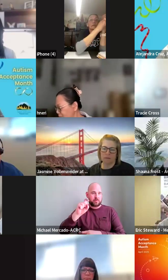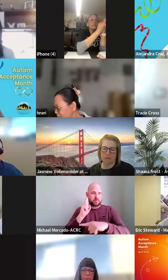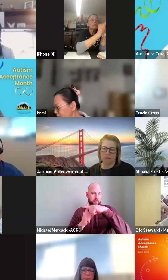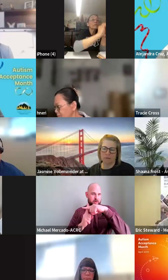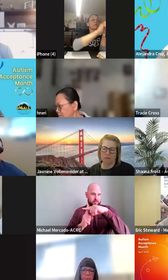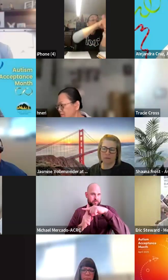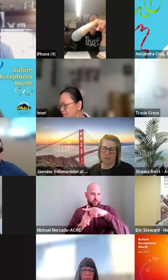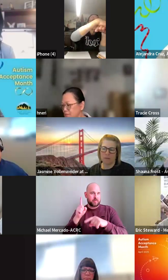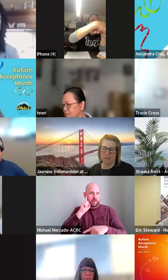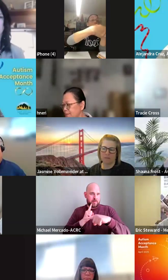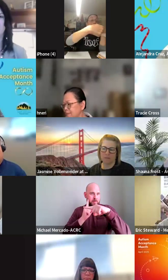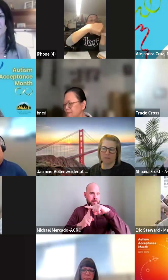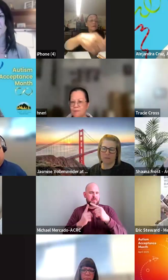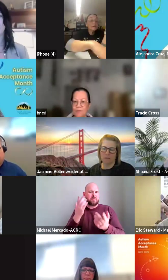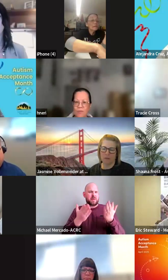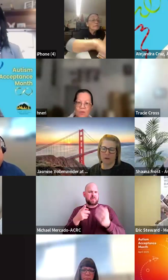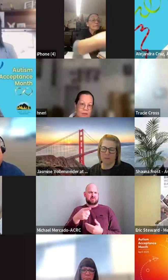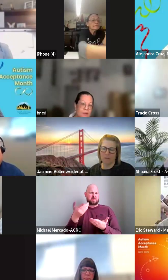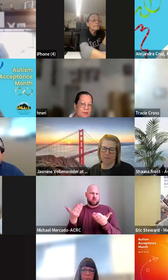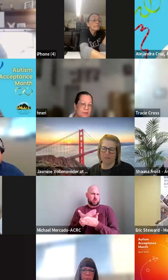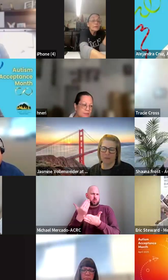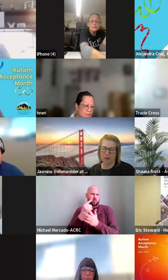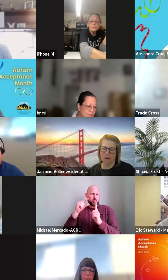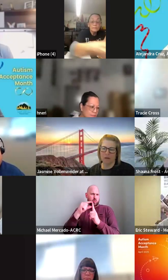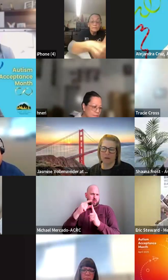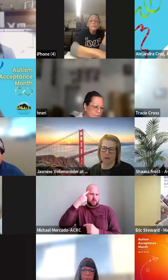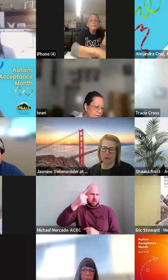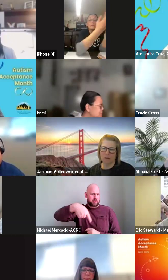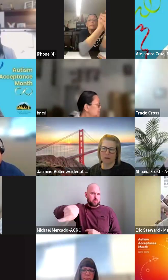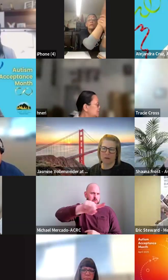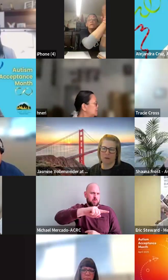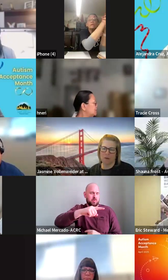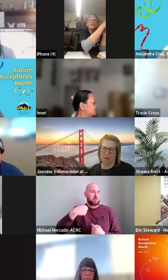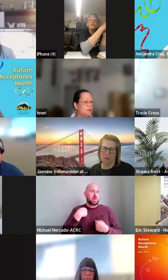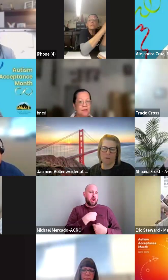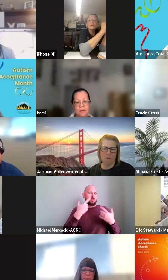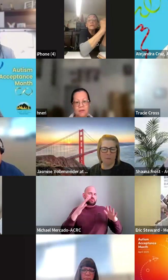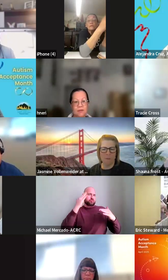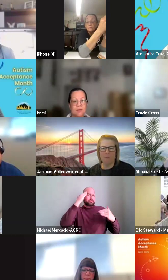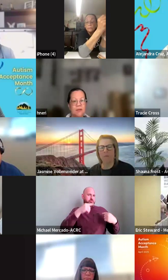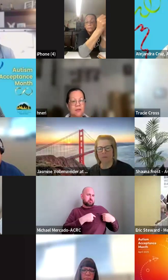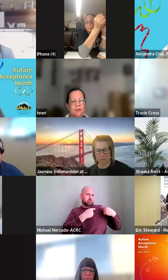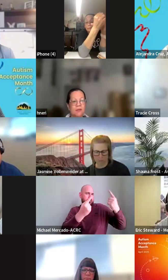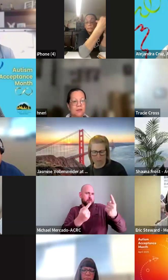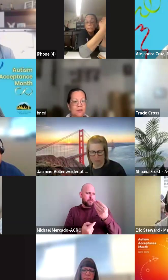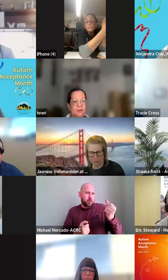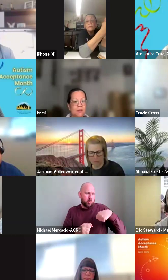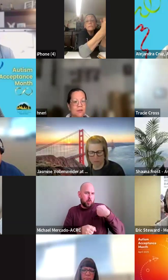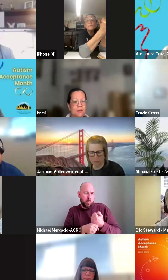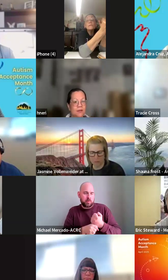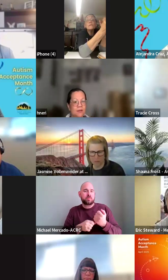We're going to talk about the word Deaf Plus. That might be a new term for you all.